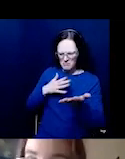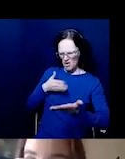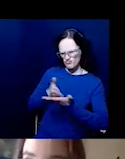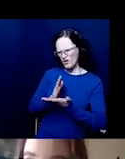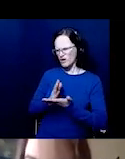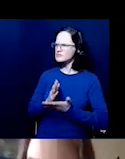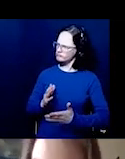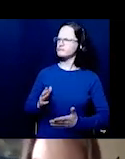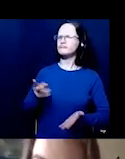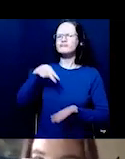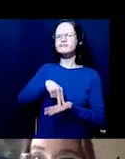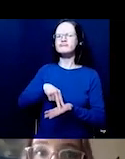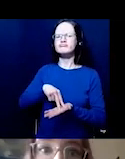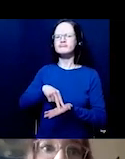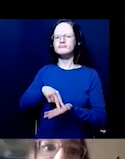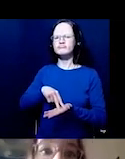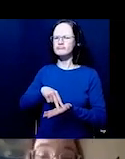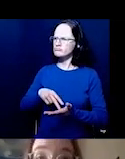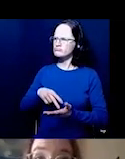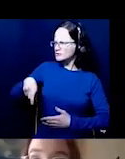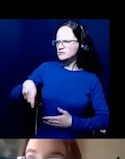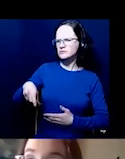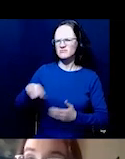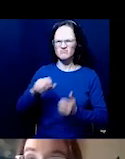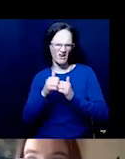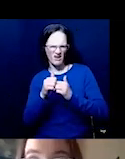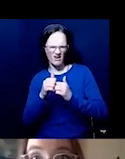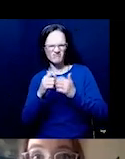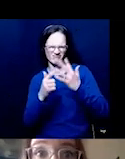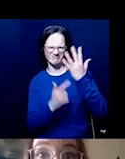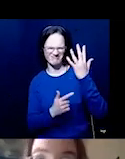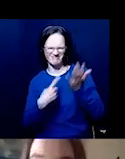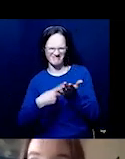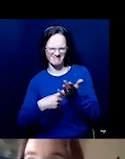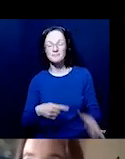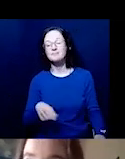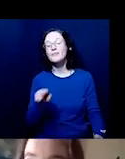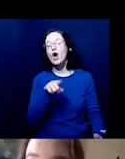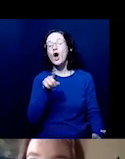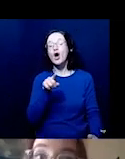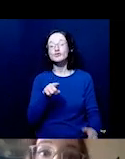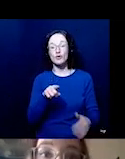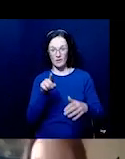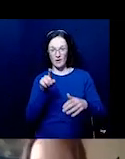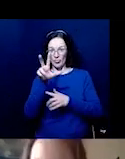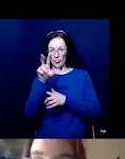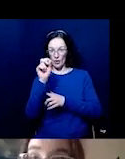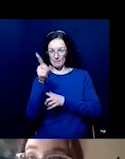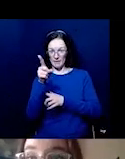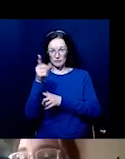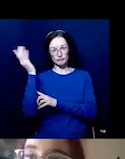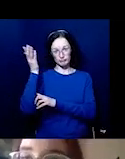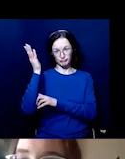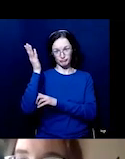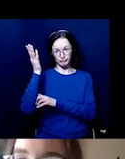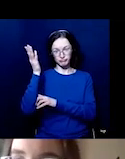ask questions. So there's going to have a 10-minute breaks, 30 minutes into the presentation. So